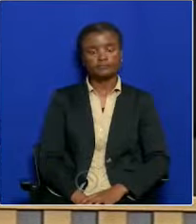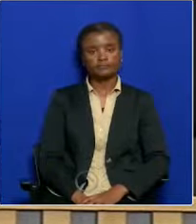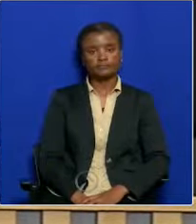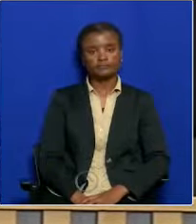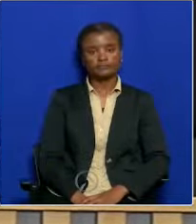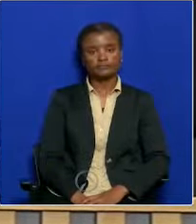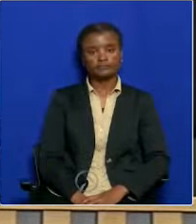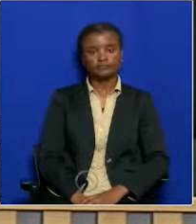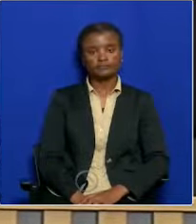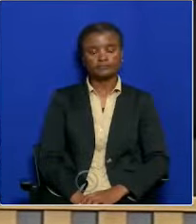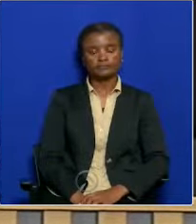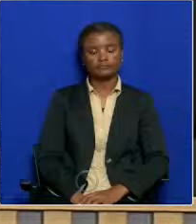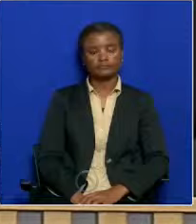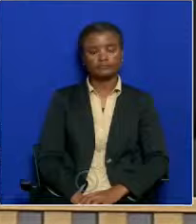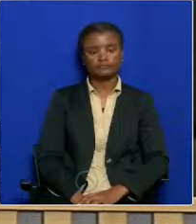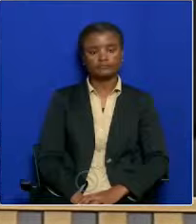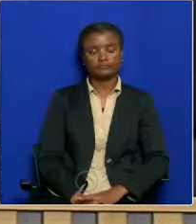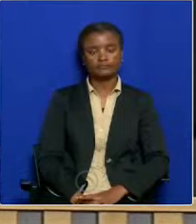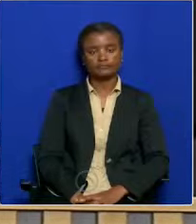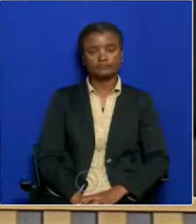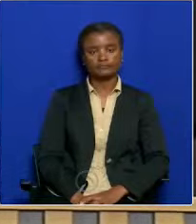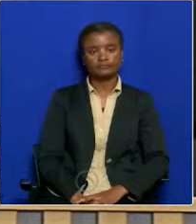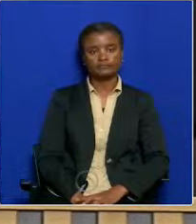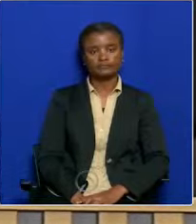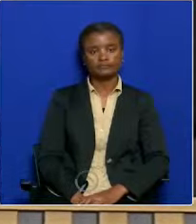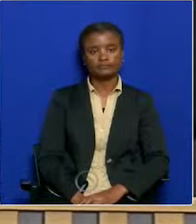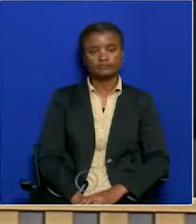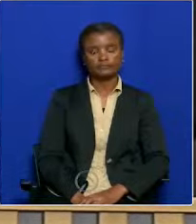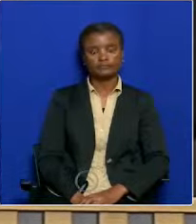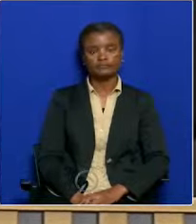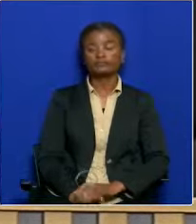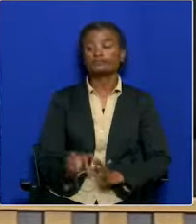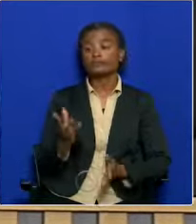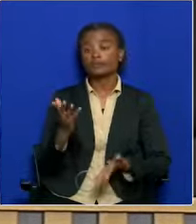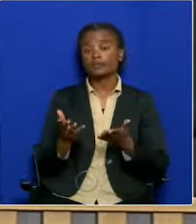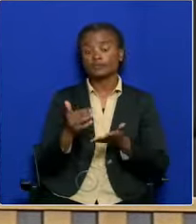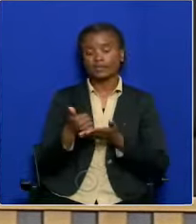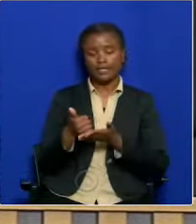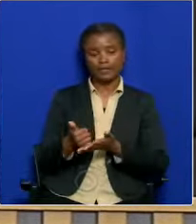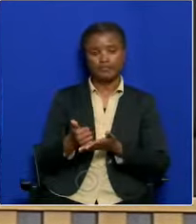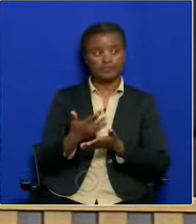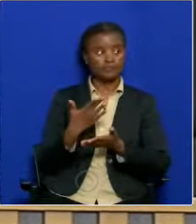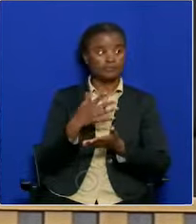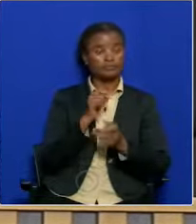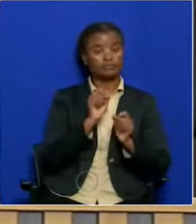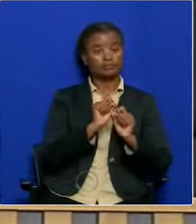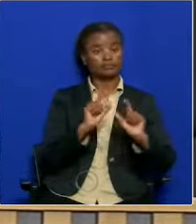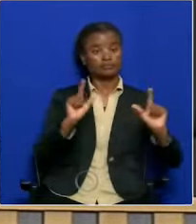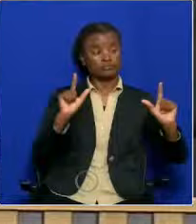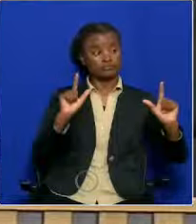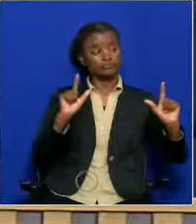Maybe it will, if it will help, General, it's also displayed on the screens.